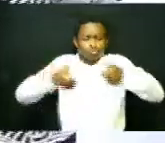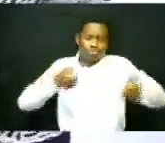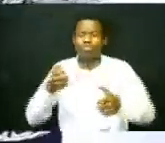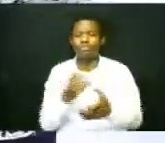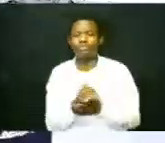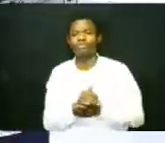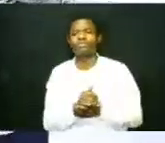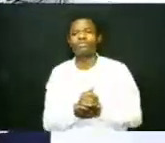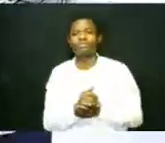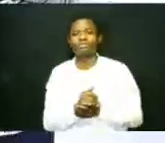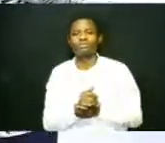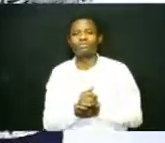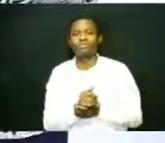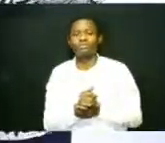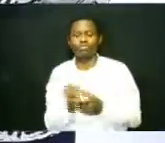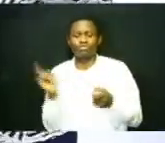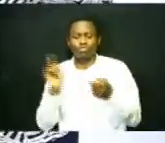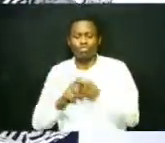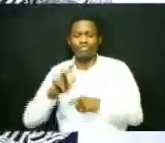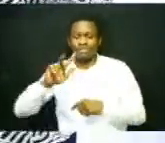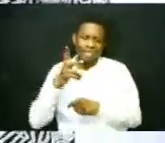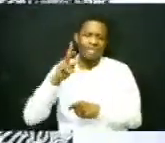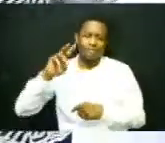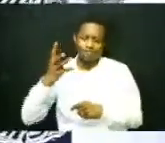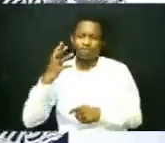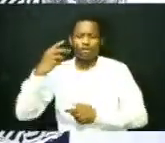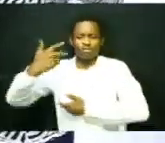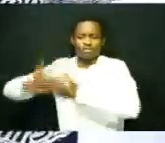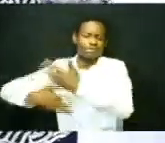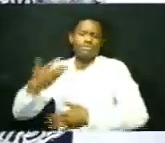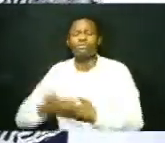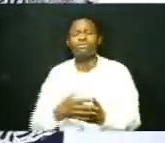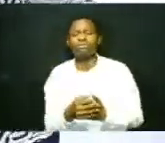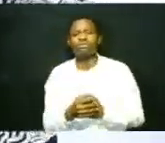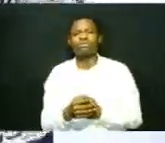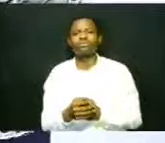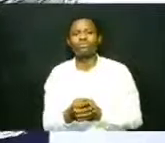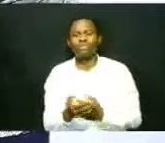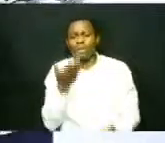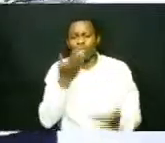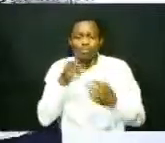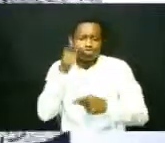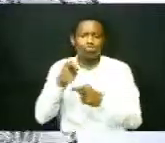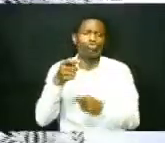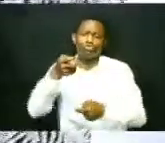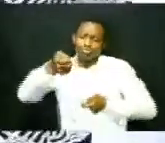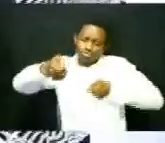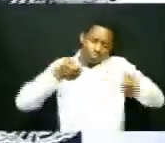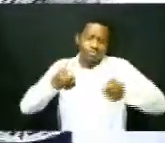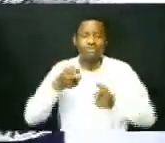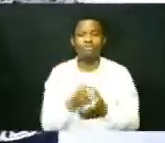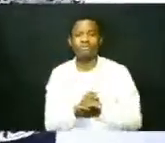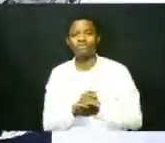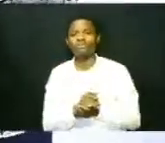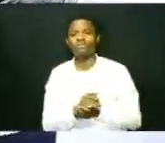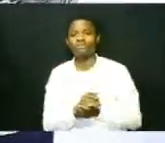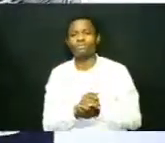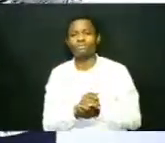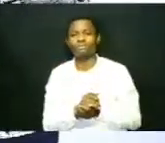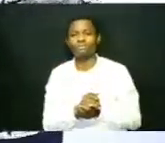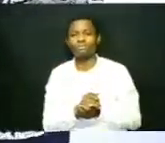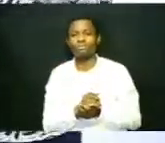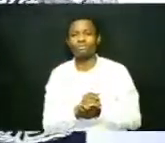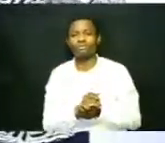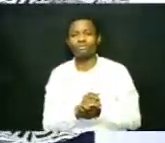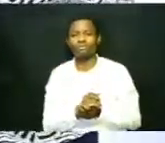Yeah. Up to the third and fourth generation. Ah, yeah. May you reign. Yeah. Reigning means that